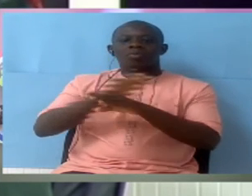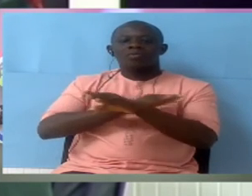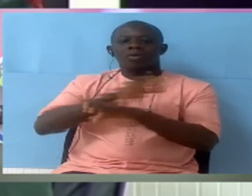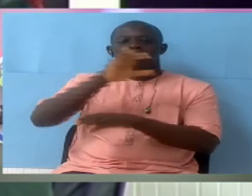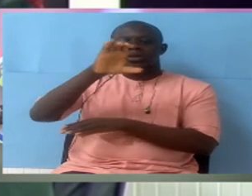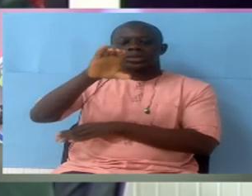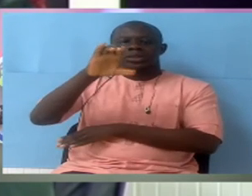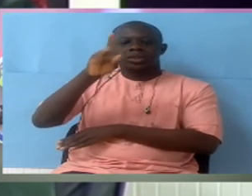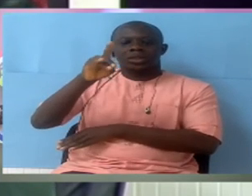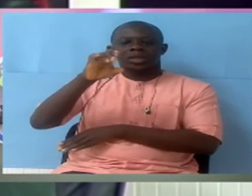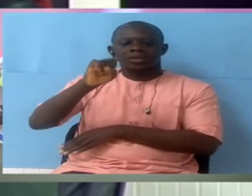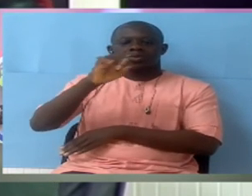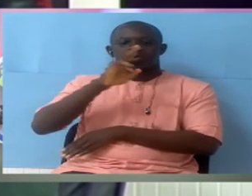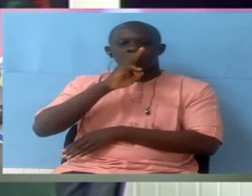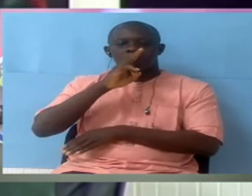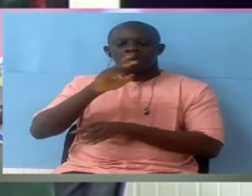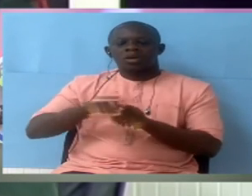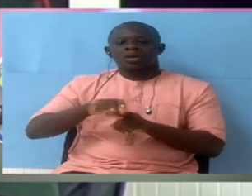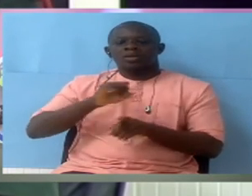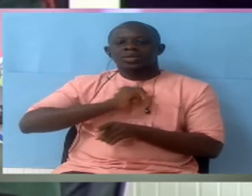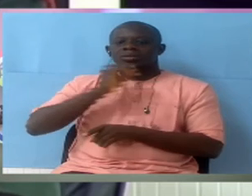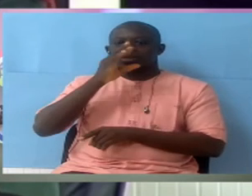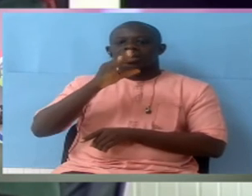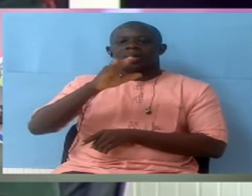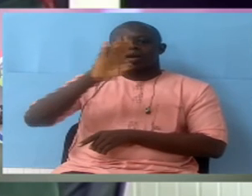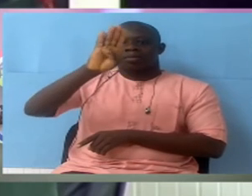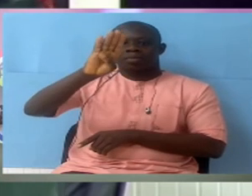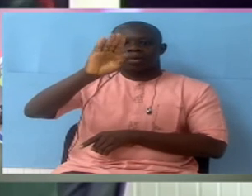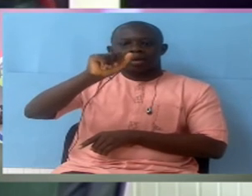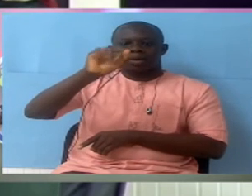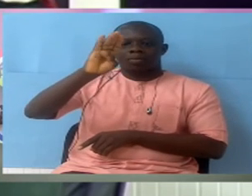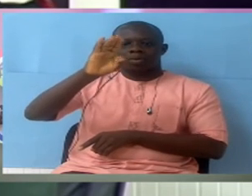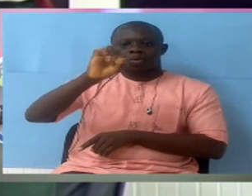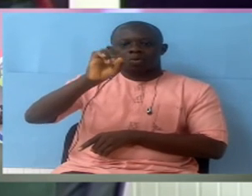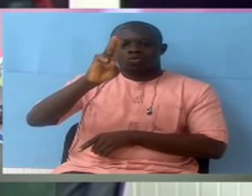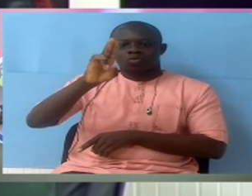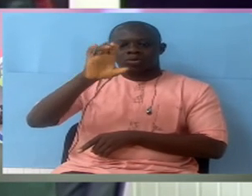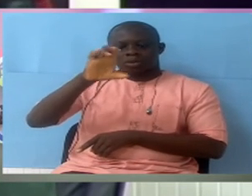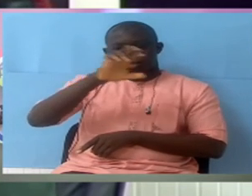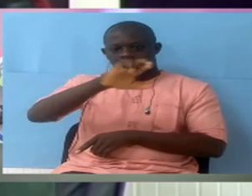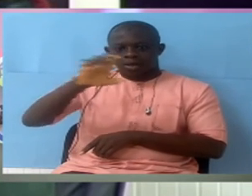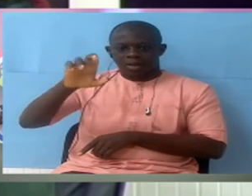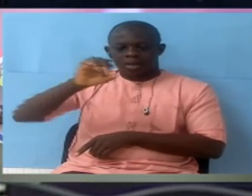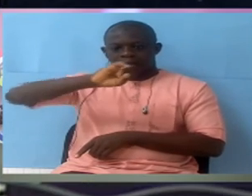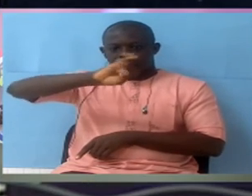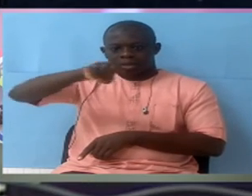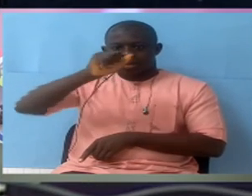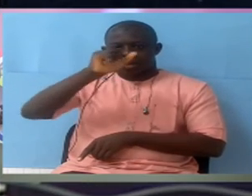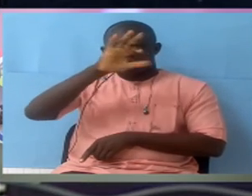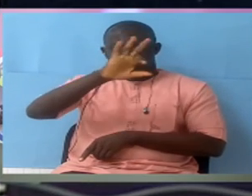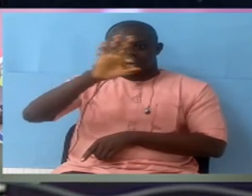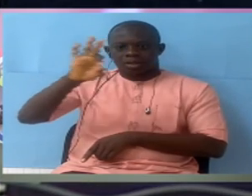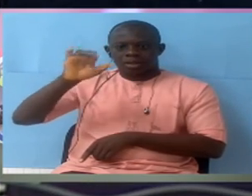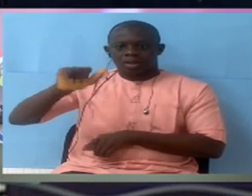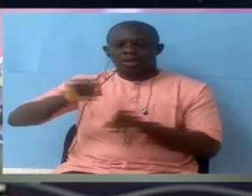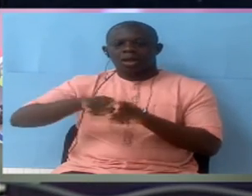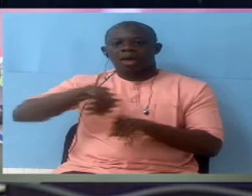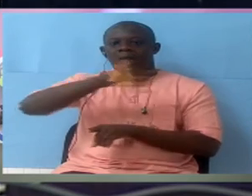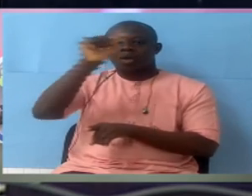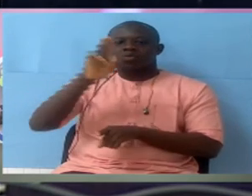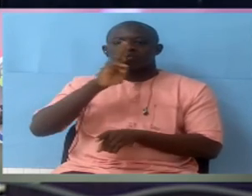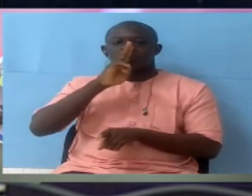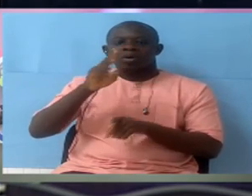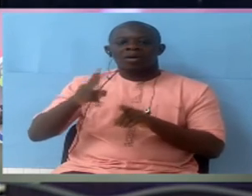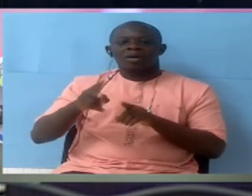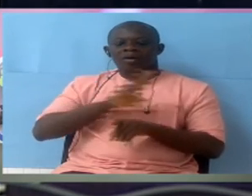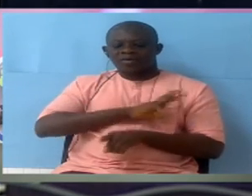time? Time bobu waxtu bobu kan la nekkon chief of staff? Colonel Babacar Diatta. Colonel Babacar Diatta. And his deputy? Kitopon ci